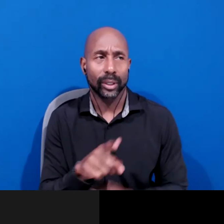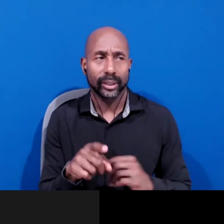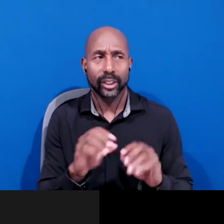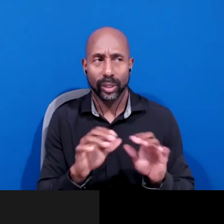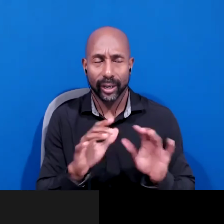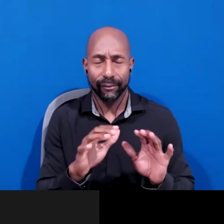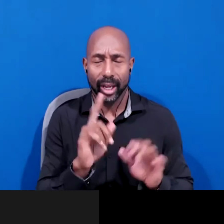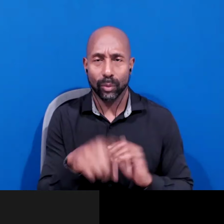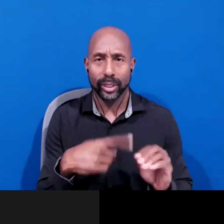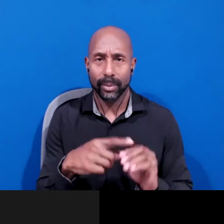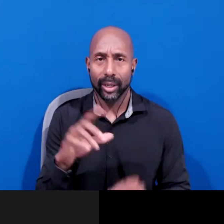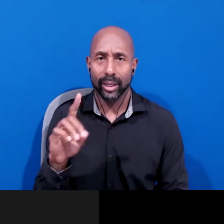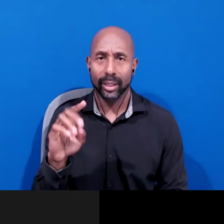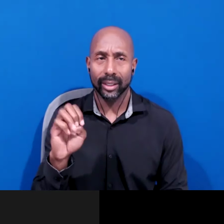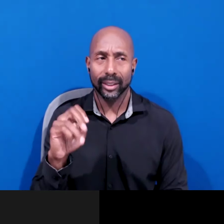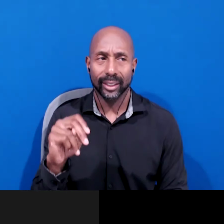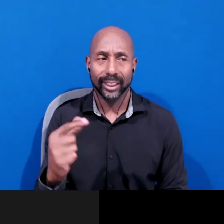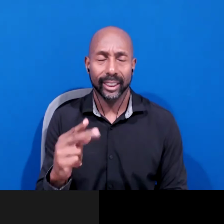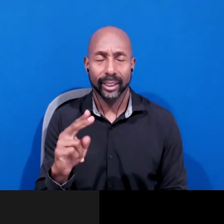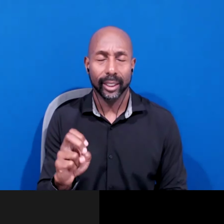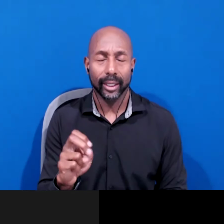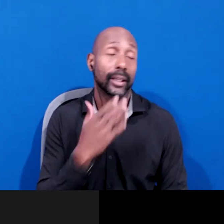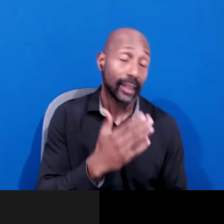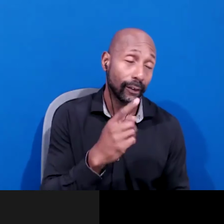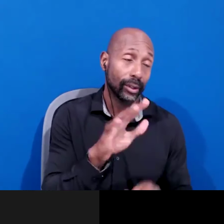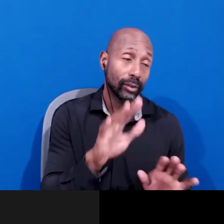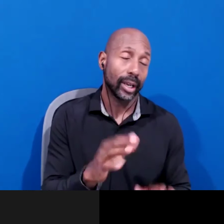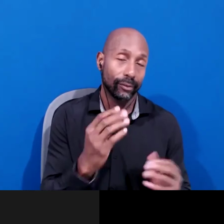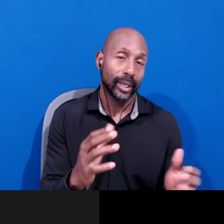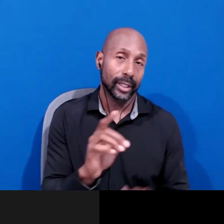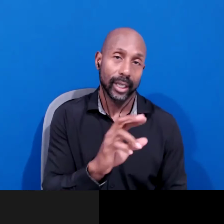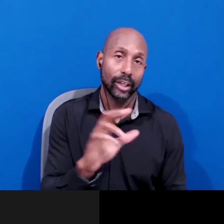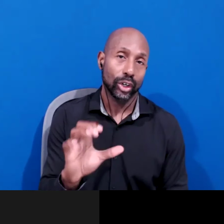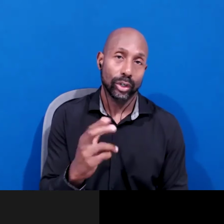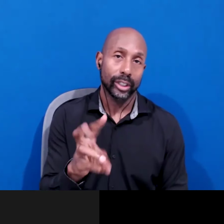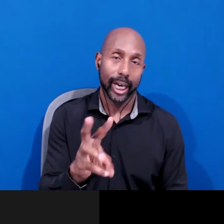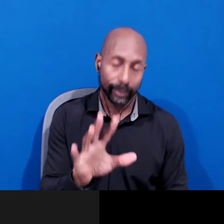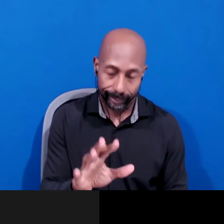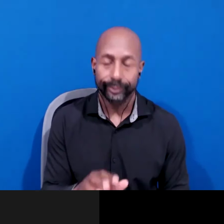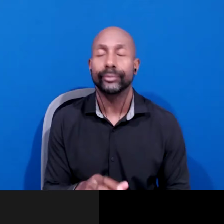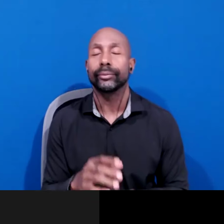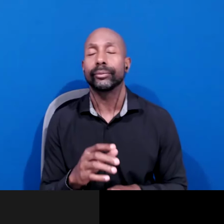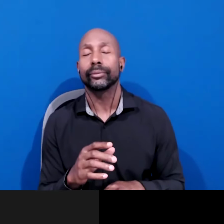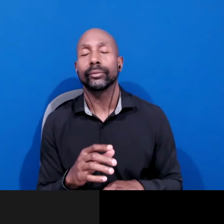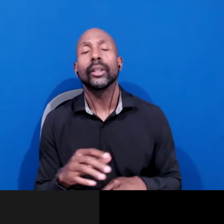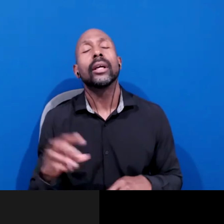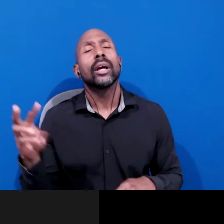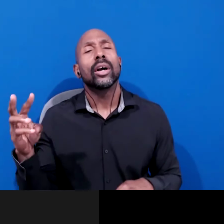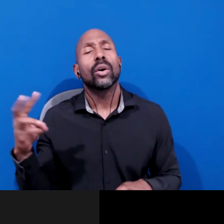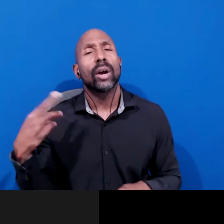fever. Thank you so much for the great information, Dr. Chow. So I just wanted to clarify one thing. So in the Washington